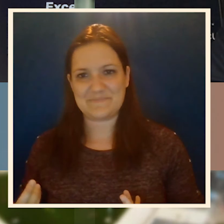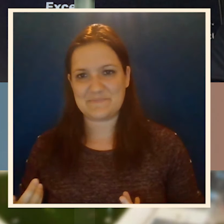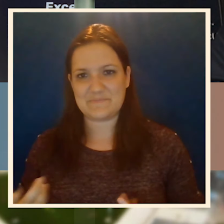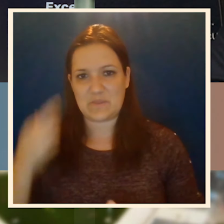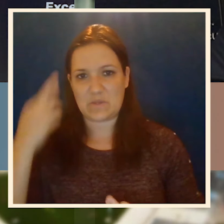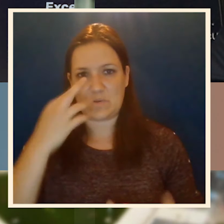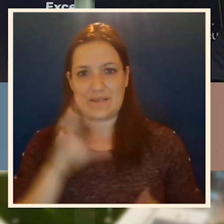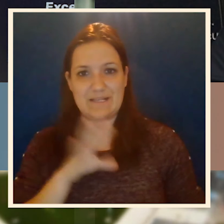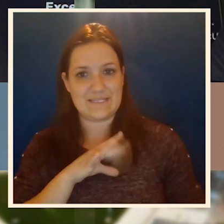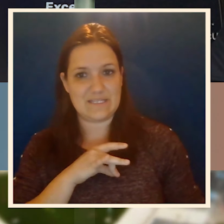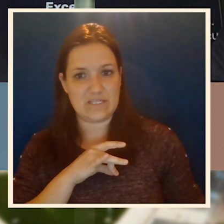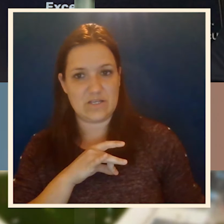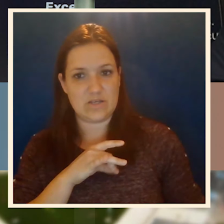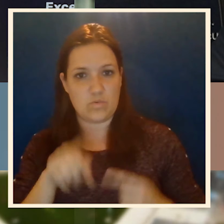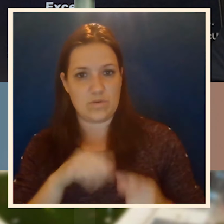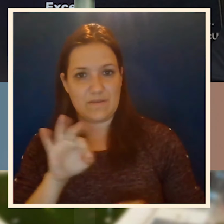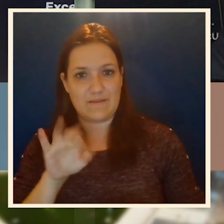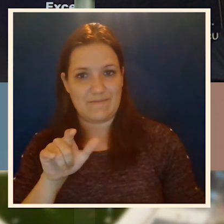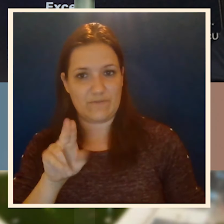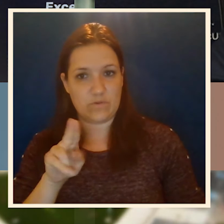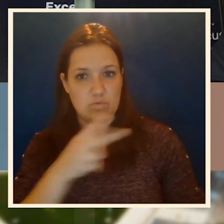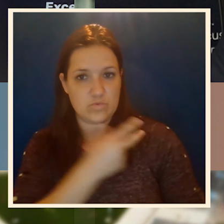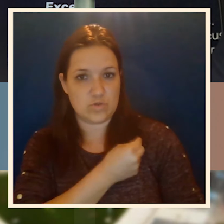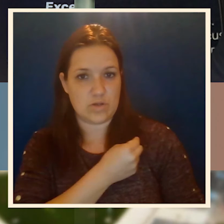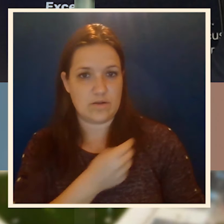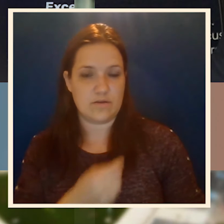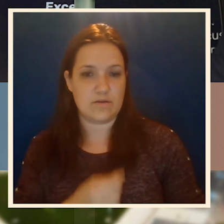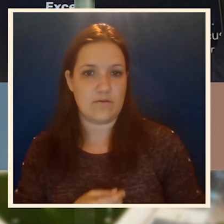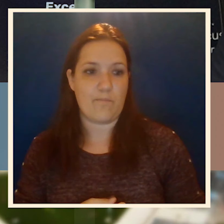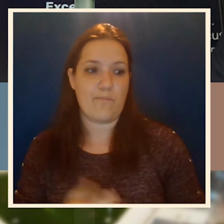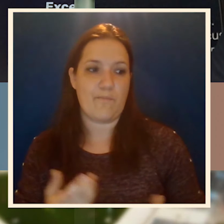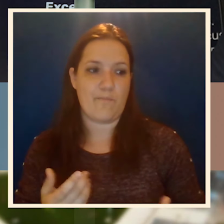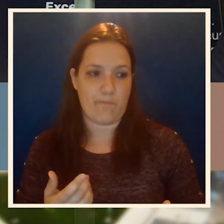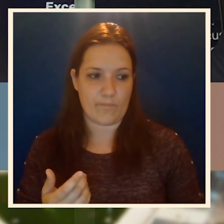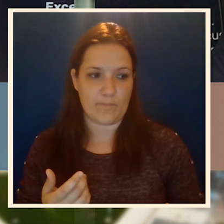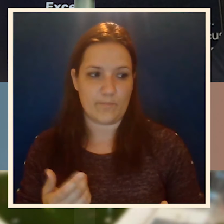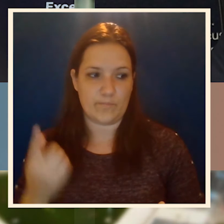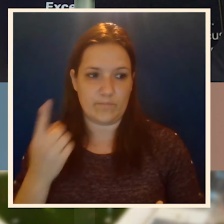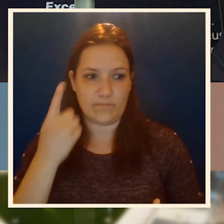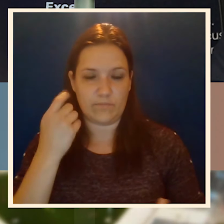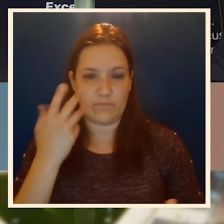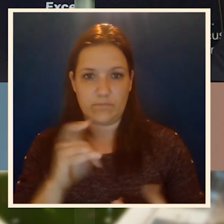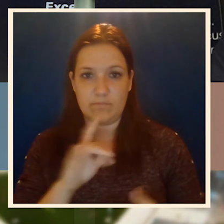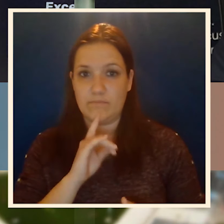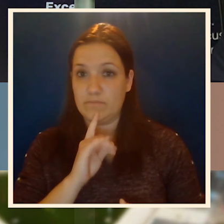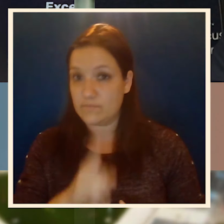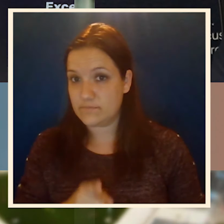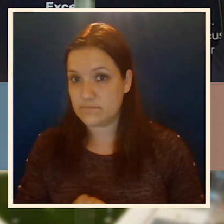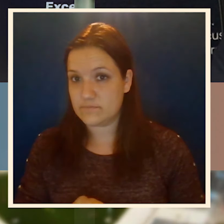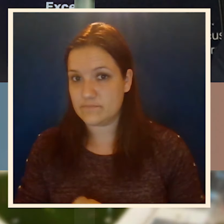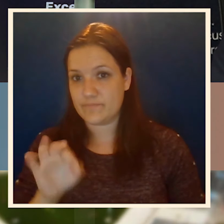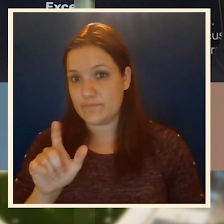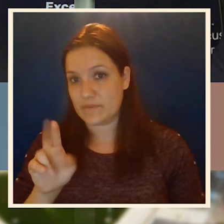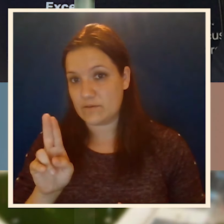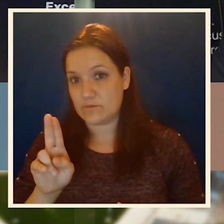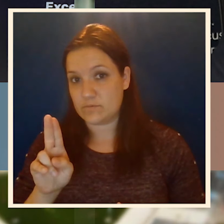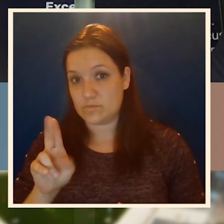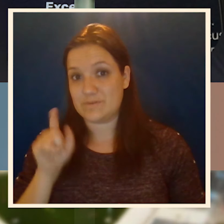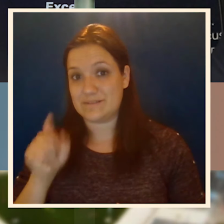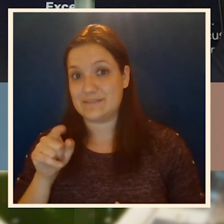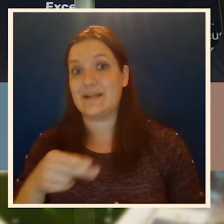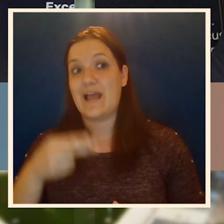we put the sticker on when you get the flu shot is, again, you know, we want to make certain that the flu is